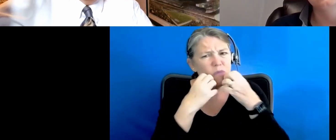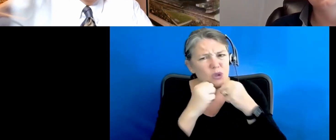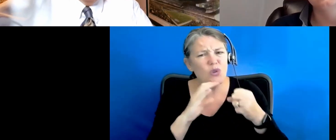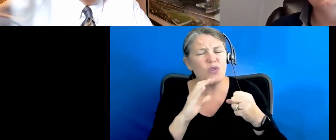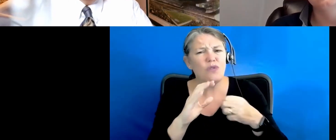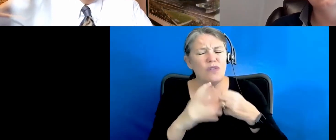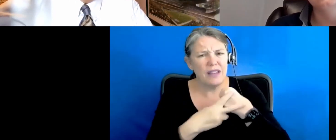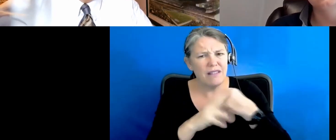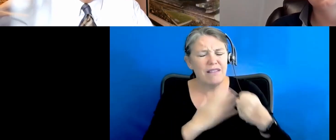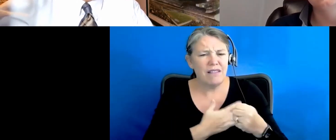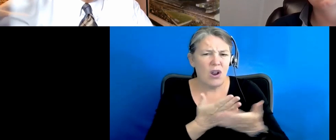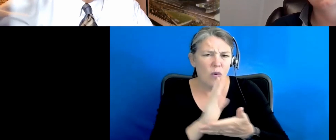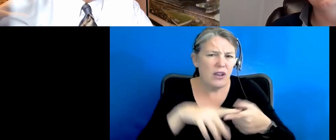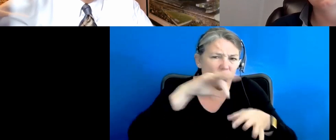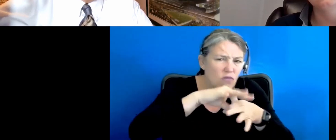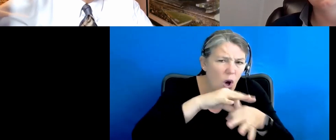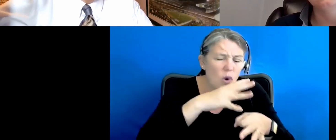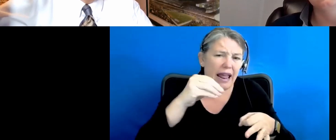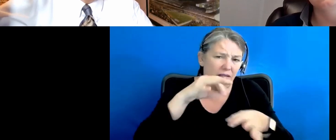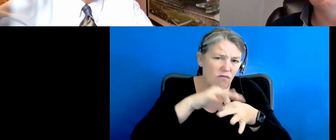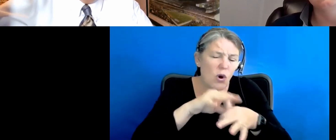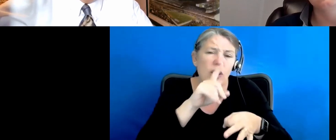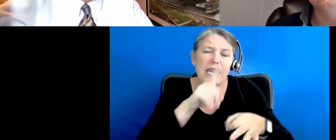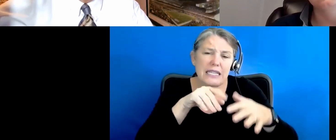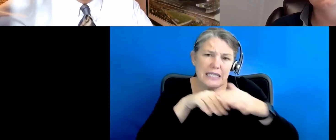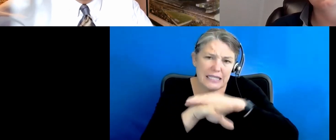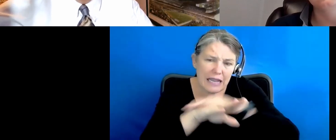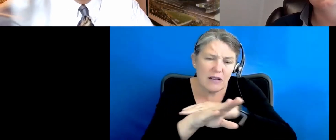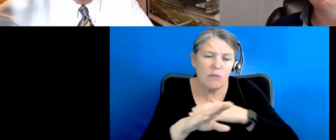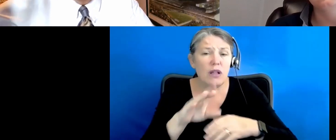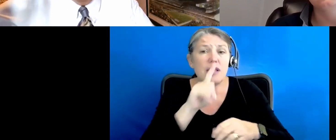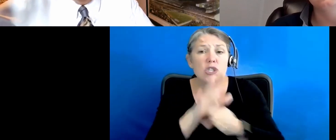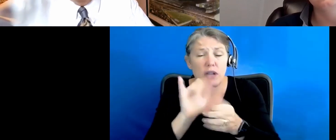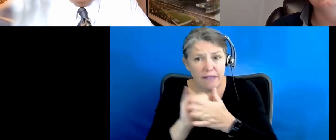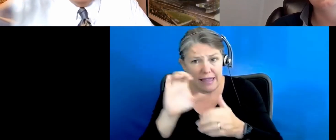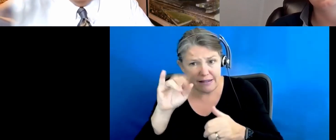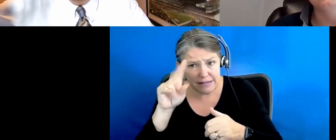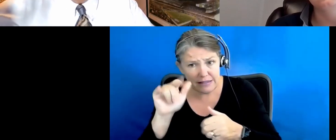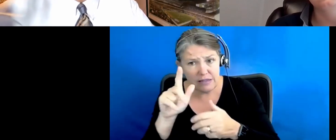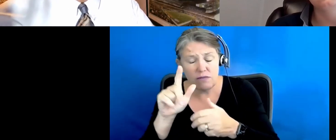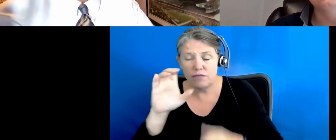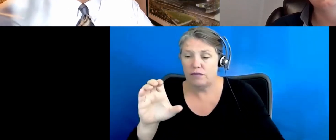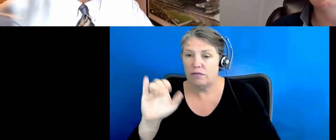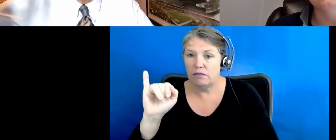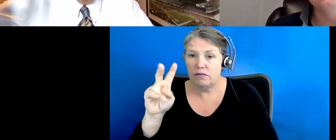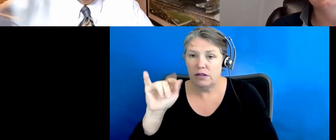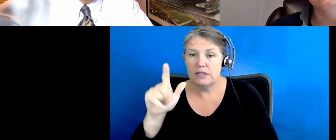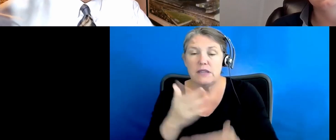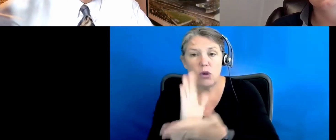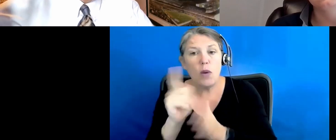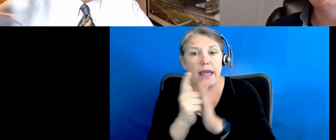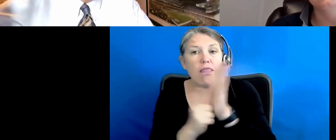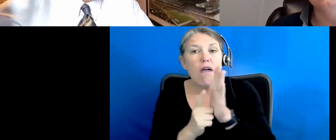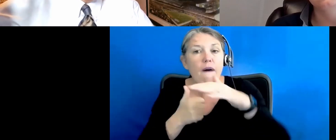and that voting methods are accessible to people with disabilities, ensuring that our civil rights laws under the Americans with Disabilities